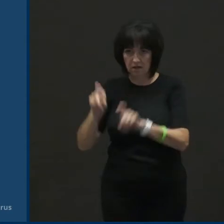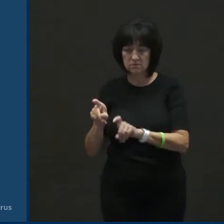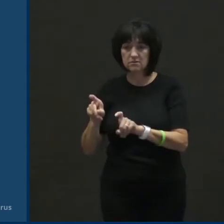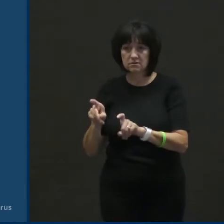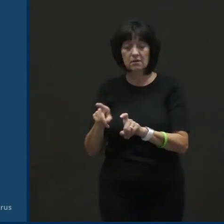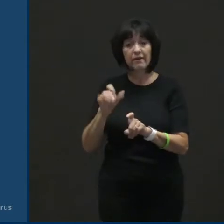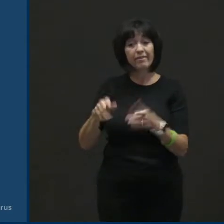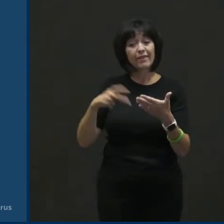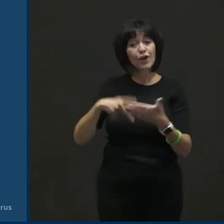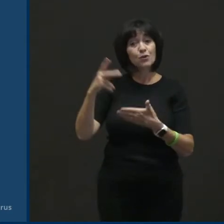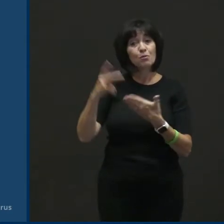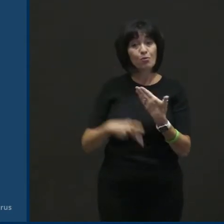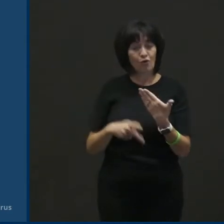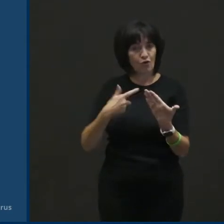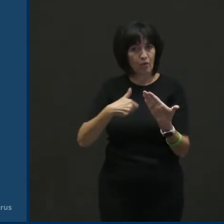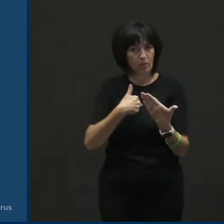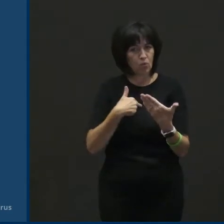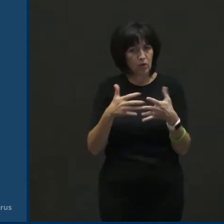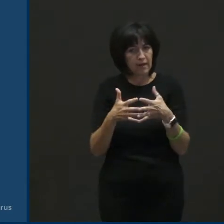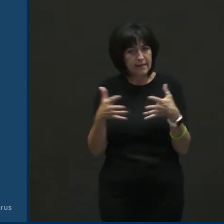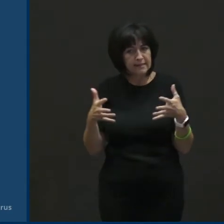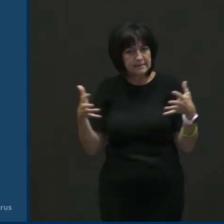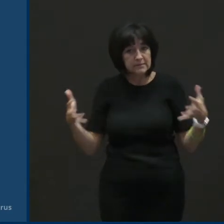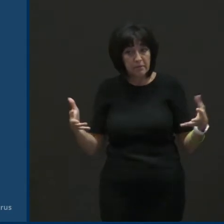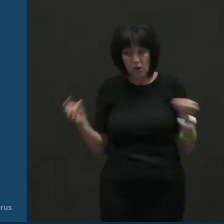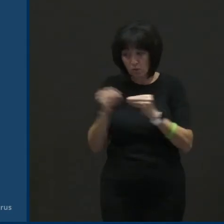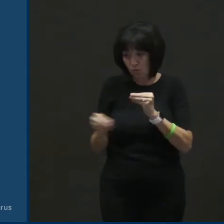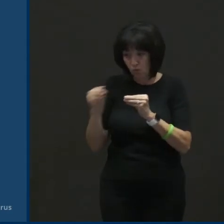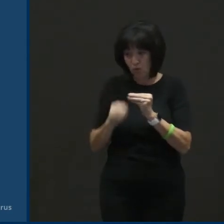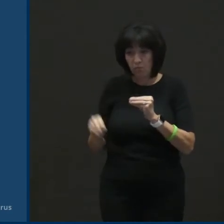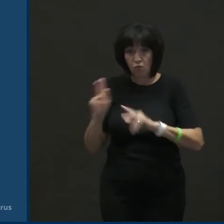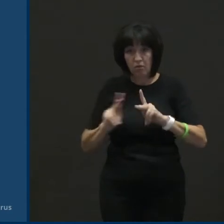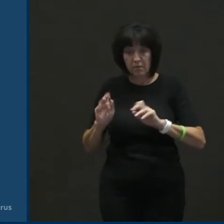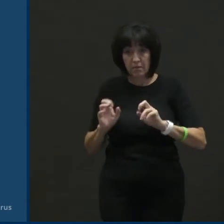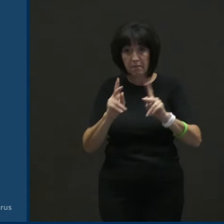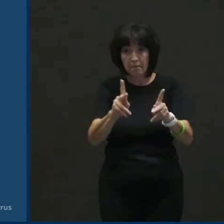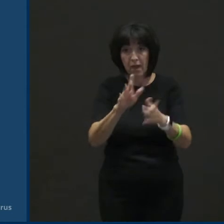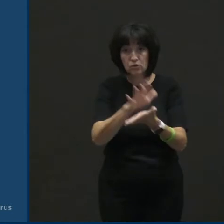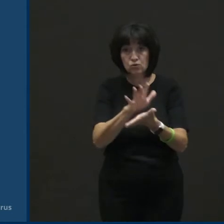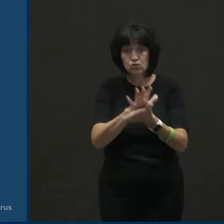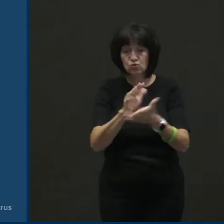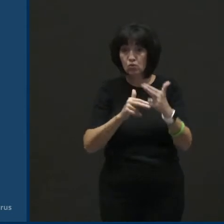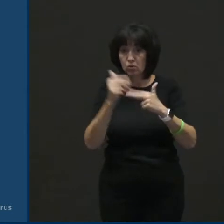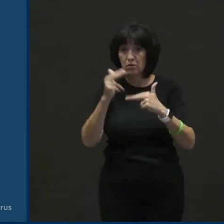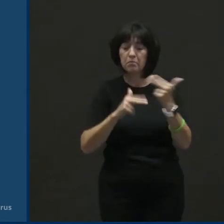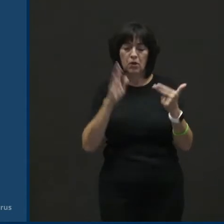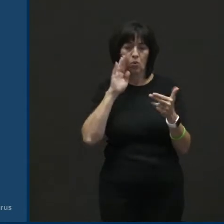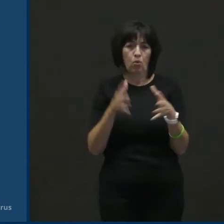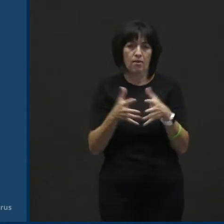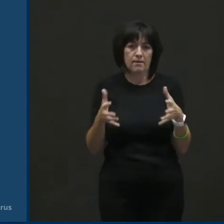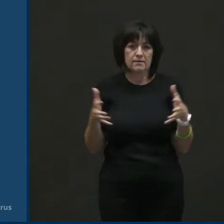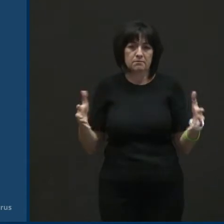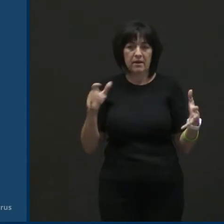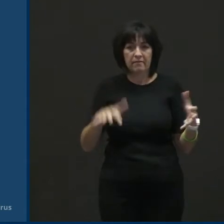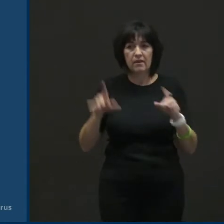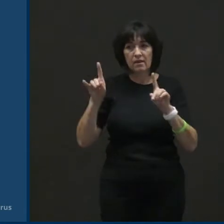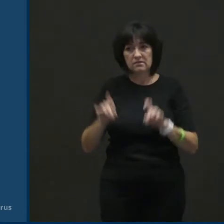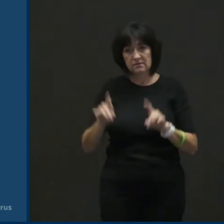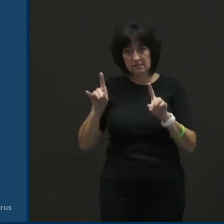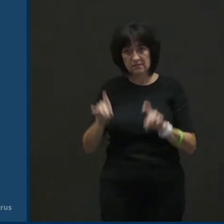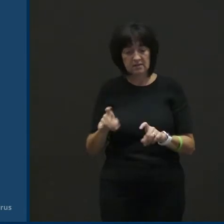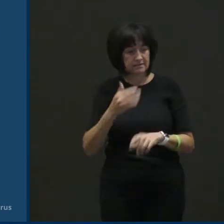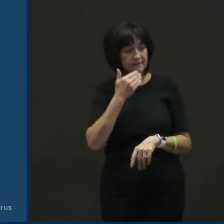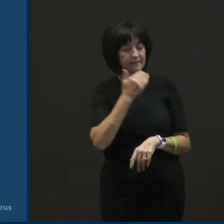schools go back in person, but so far, so well. Thanks, AJ, and really good job there. And our sense is that